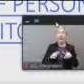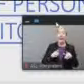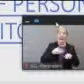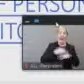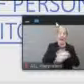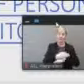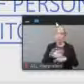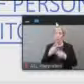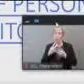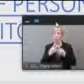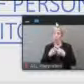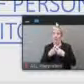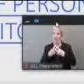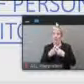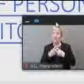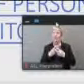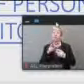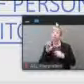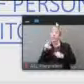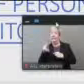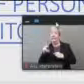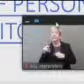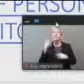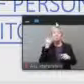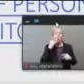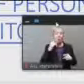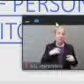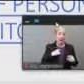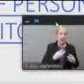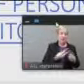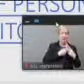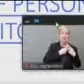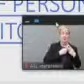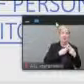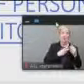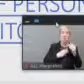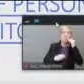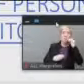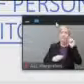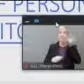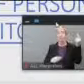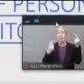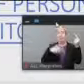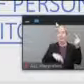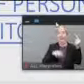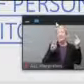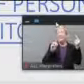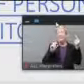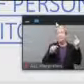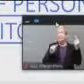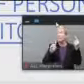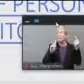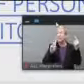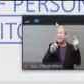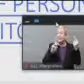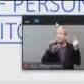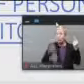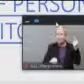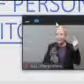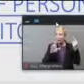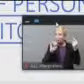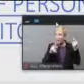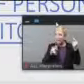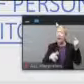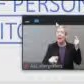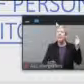by day. So on day 1, after you go into quarantine, you have a 60% chance of transmitting, and it comes way, way down, and you can